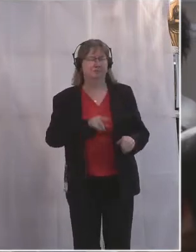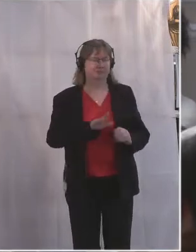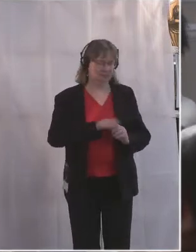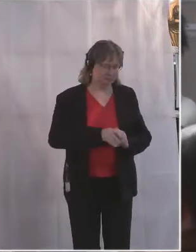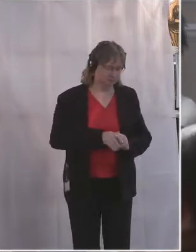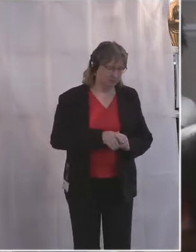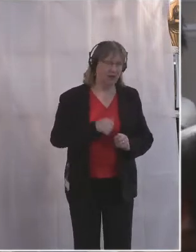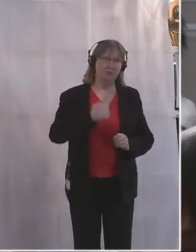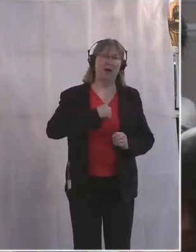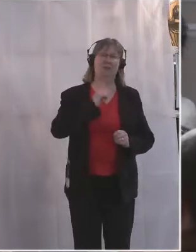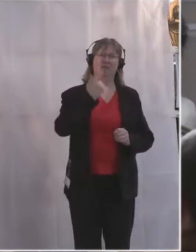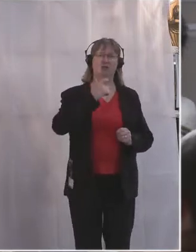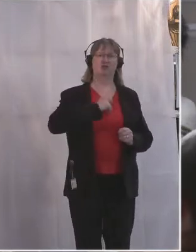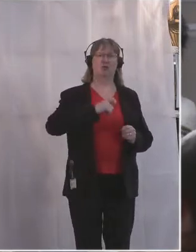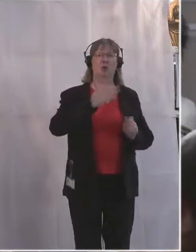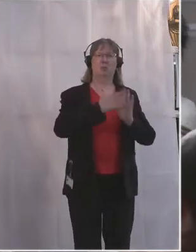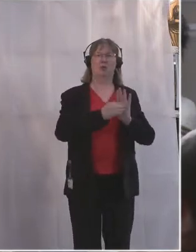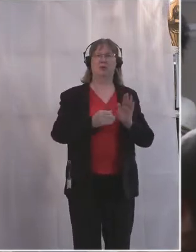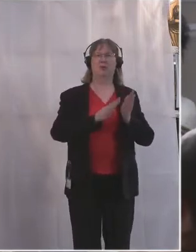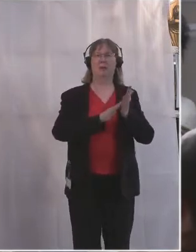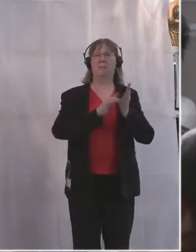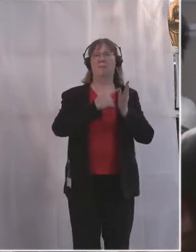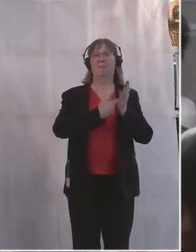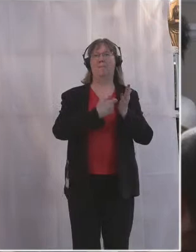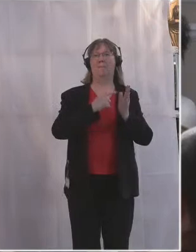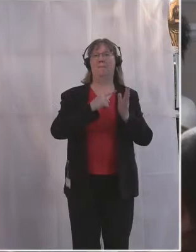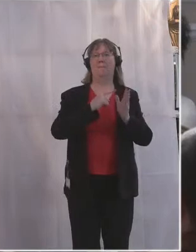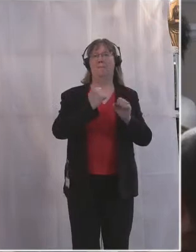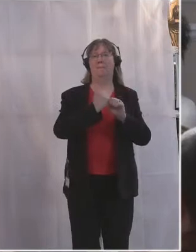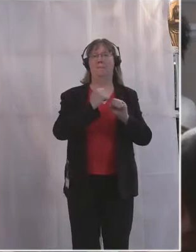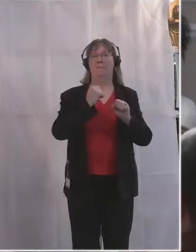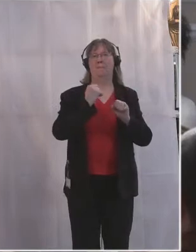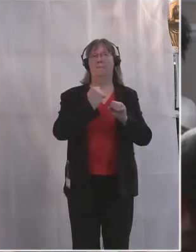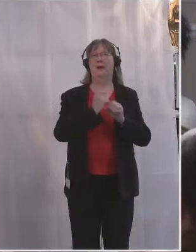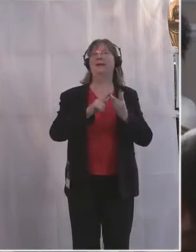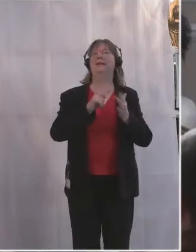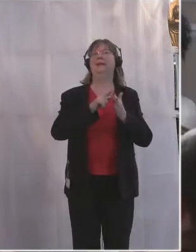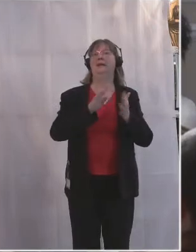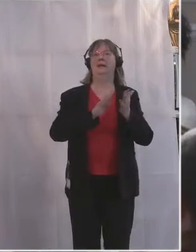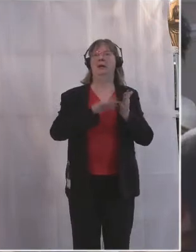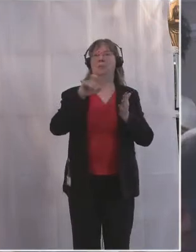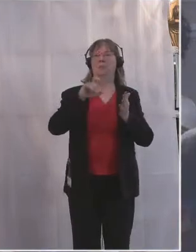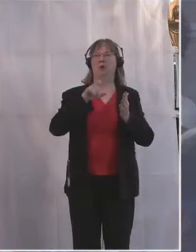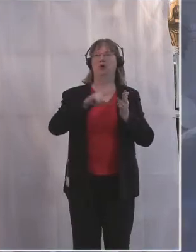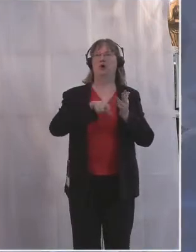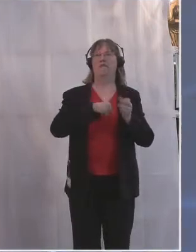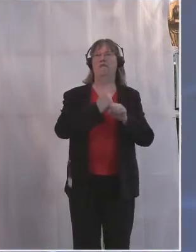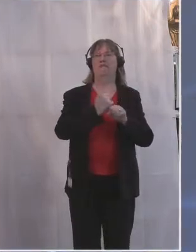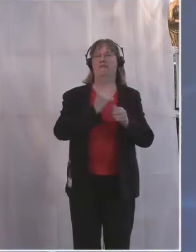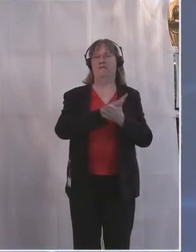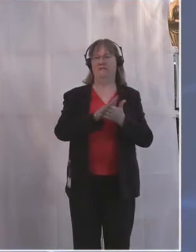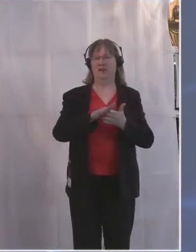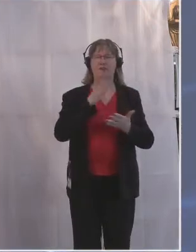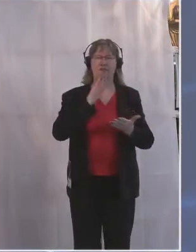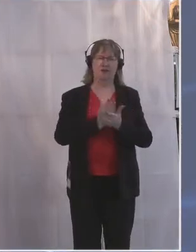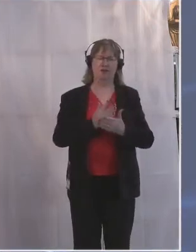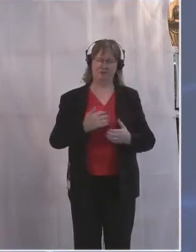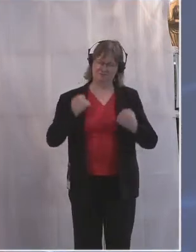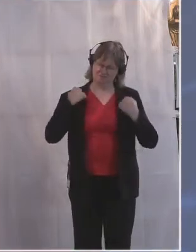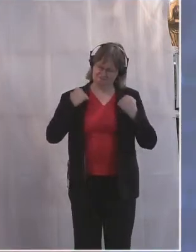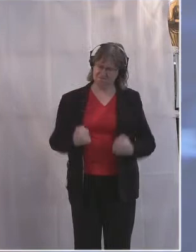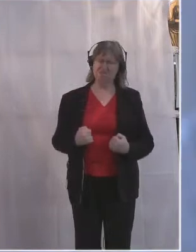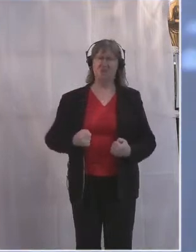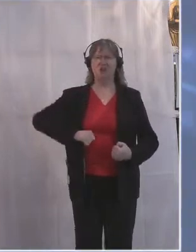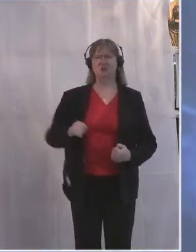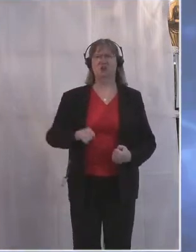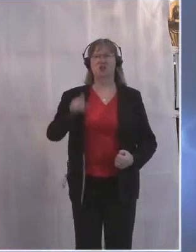model. And it was a woman called Margaret McGough, or Maggie McGough. And she was a very strong Scotswoman, a very strong Scotswoman. And I